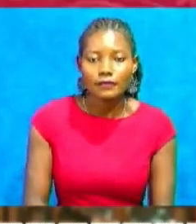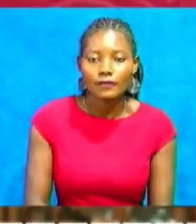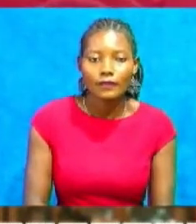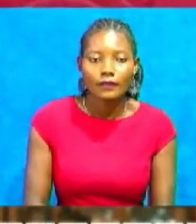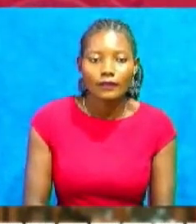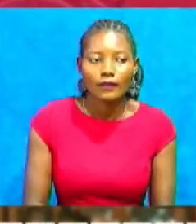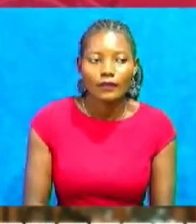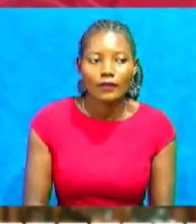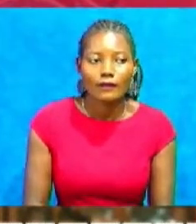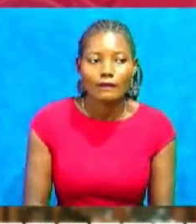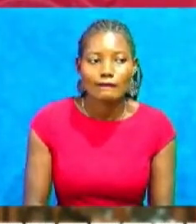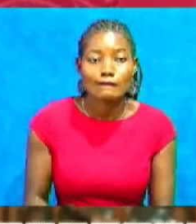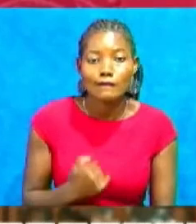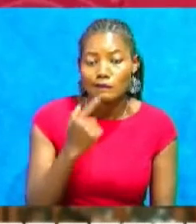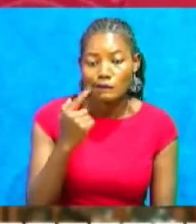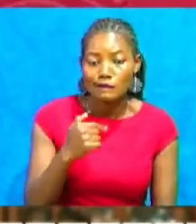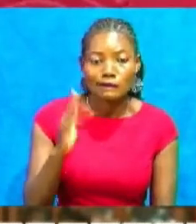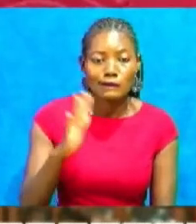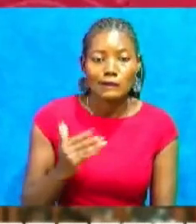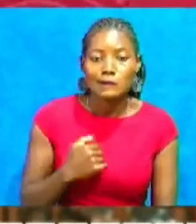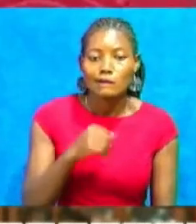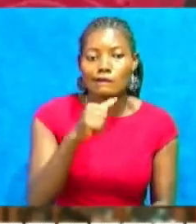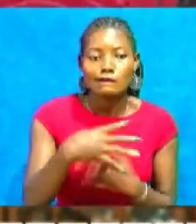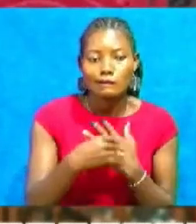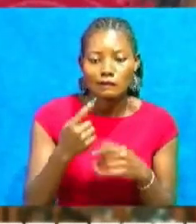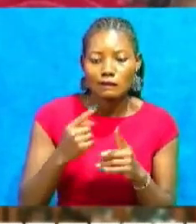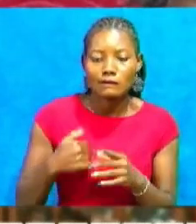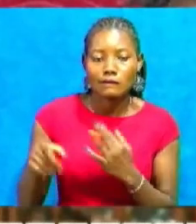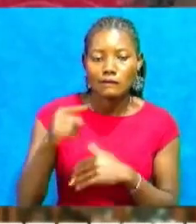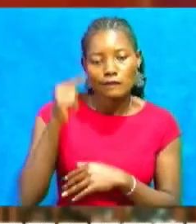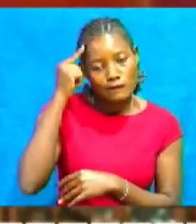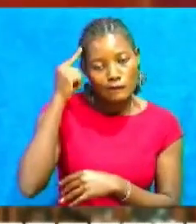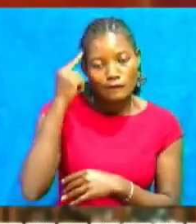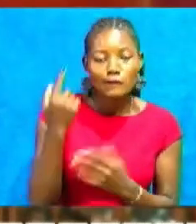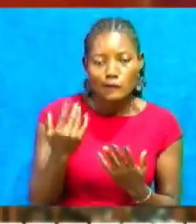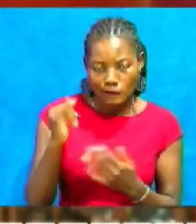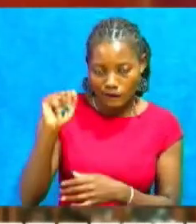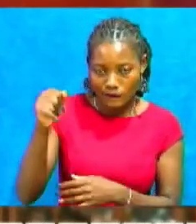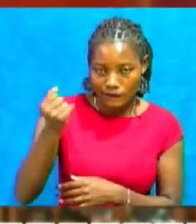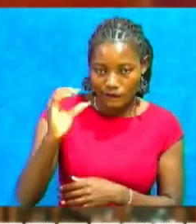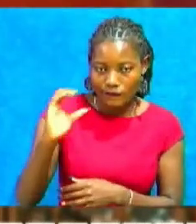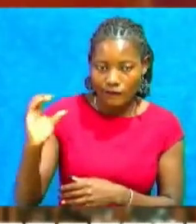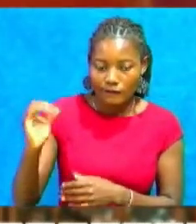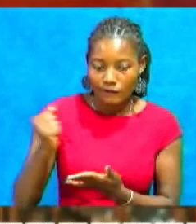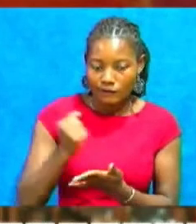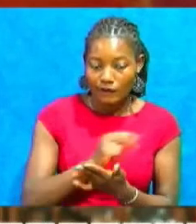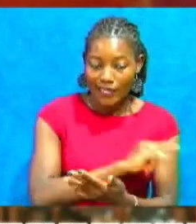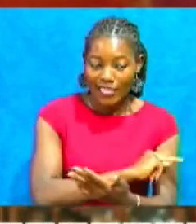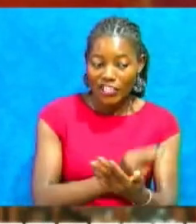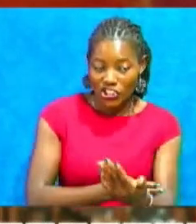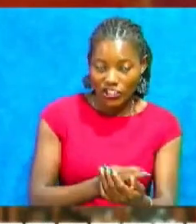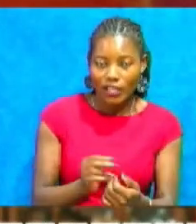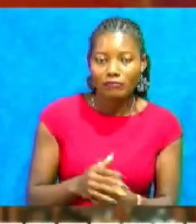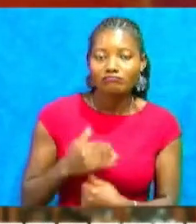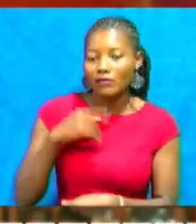I'm told we didn't have a clear copy, so he has come with the originals. Oh, good. Yep. Isaac Prashina, nominee Nigeria. I believe